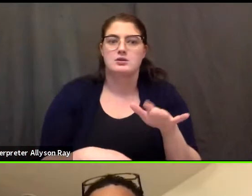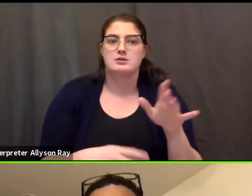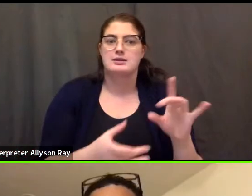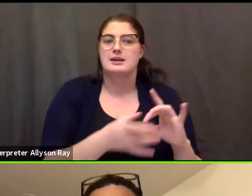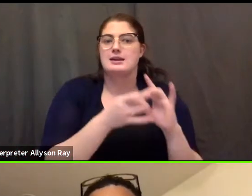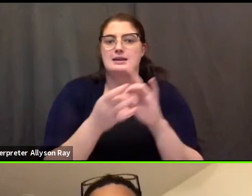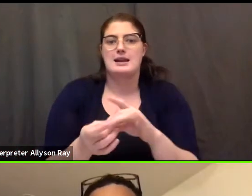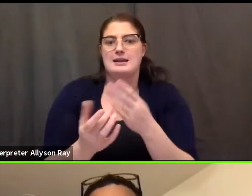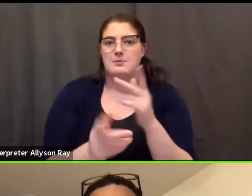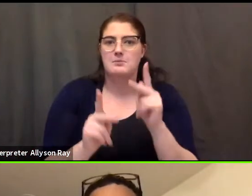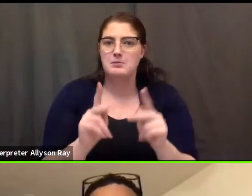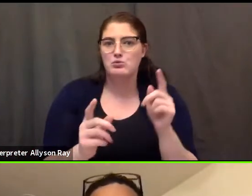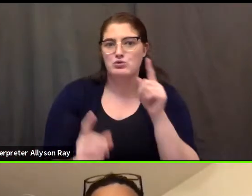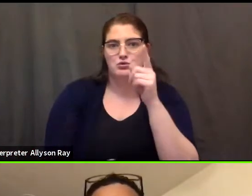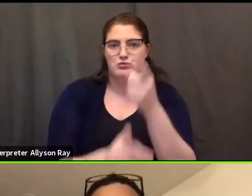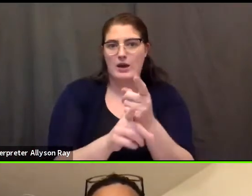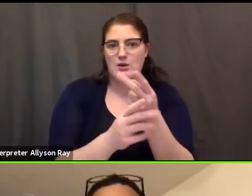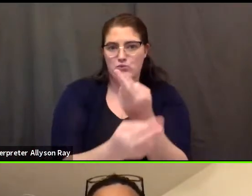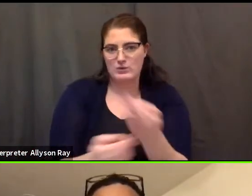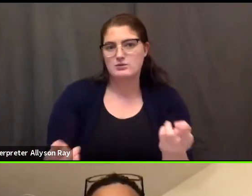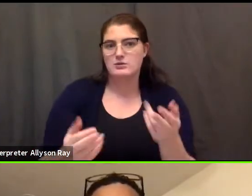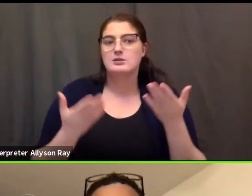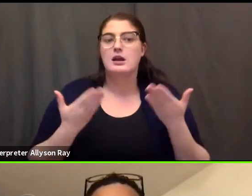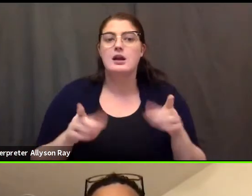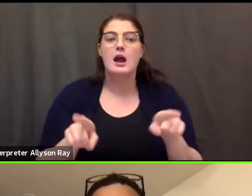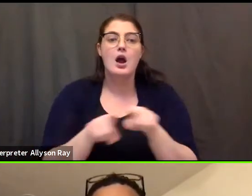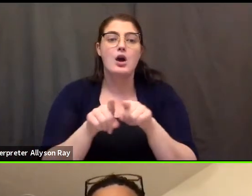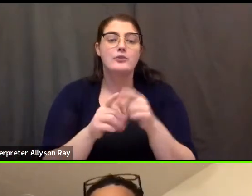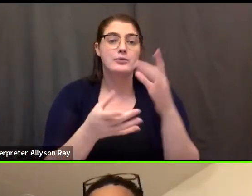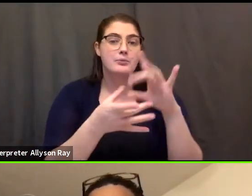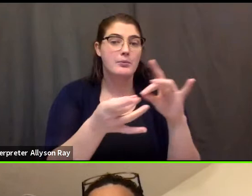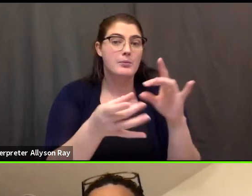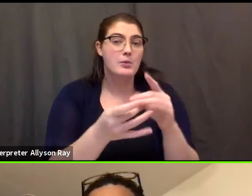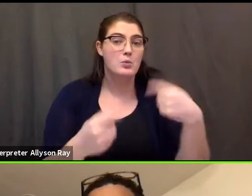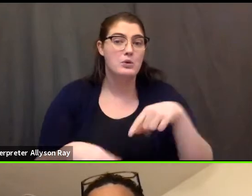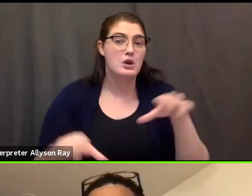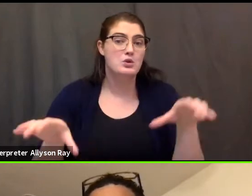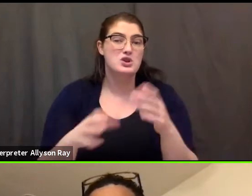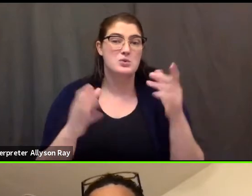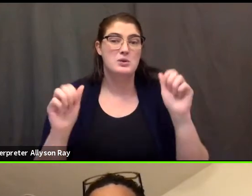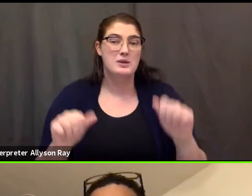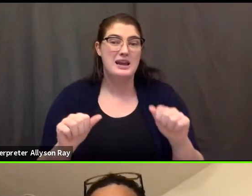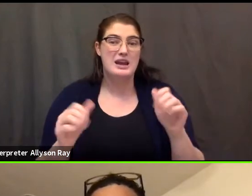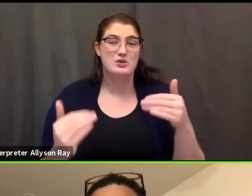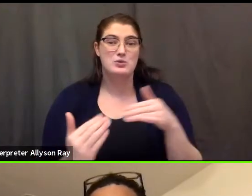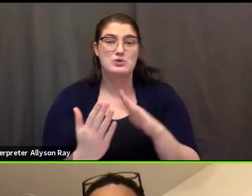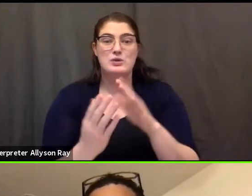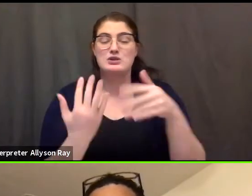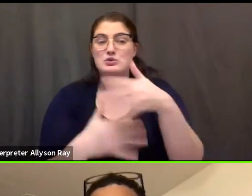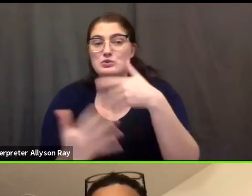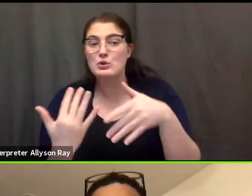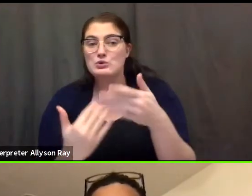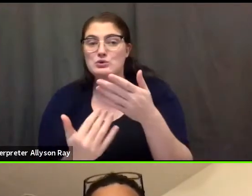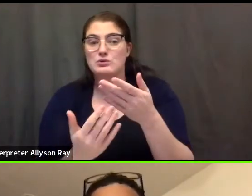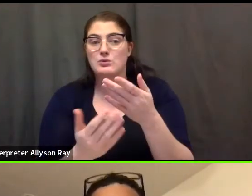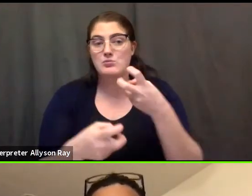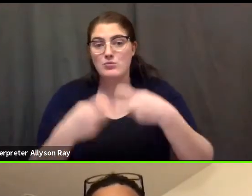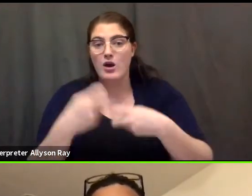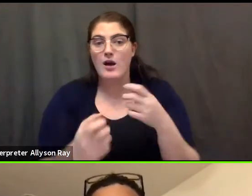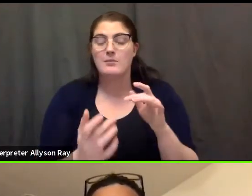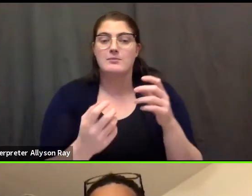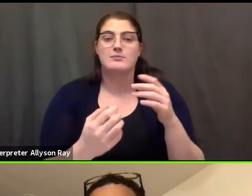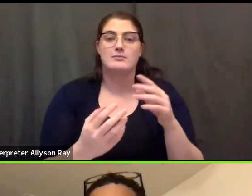right resources. And as I also mentioned, we are doing what we can to address the social determinants as well, connecting patients to housing,